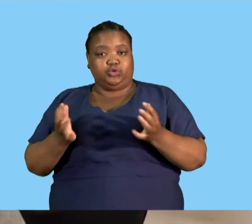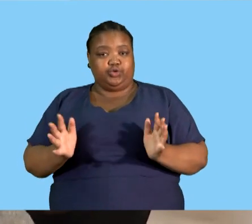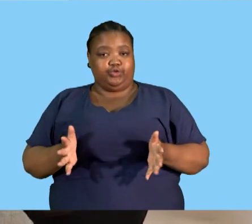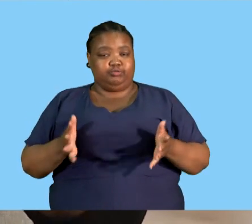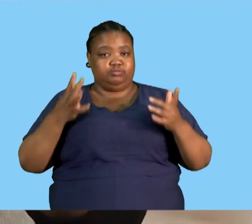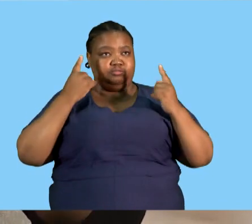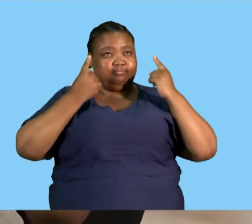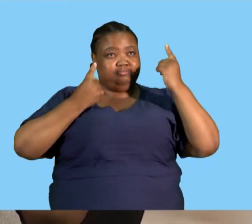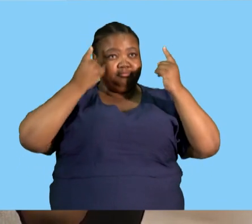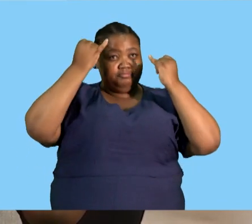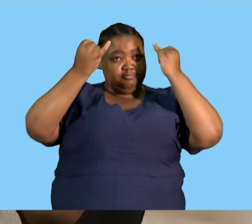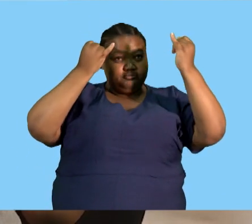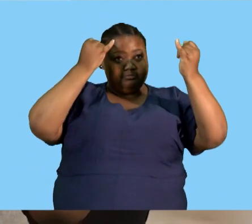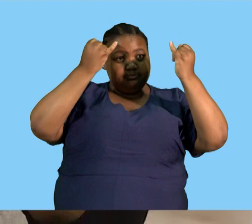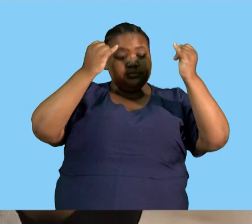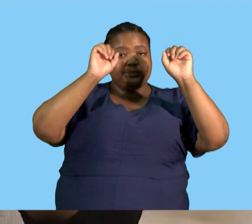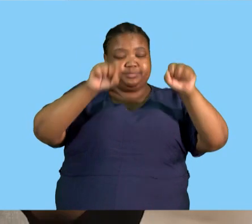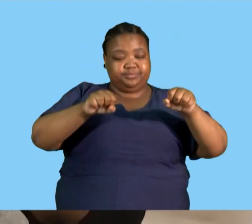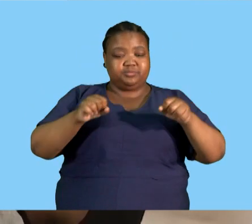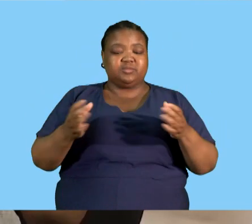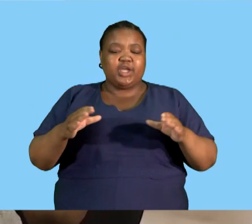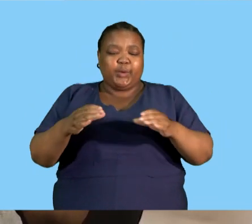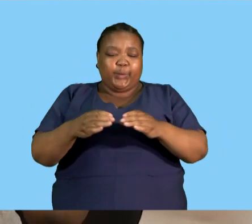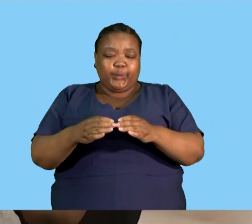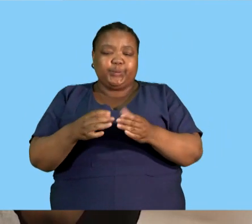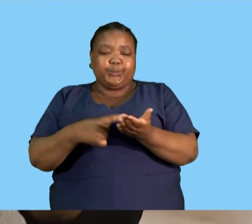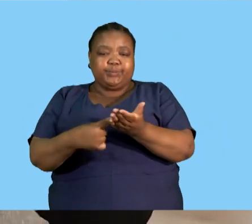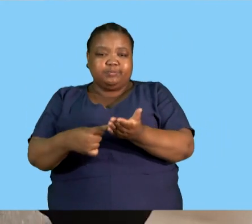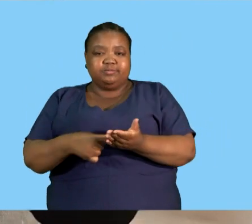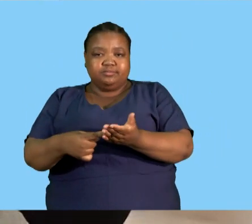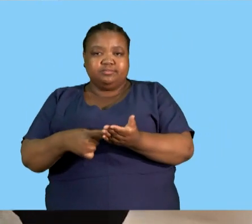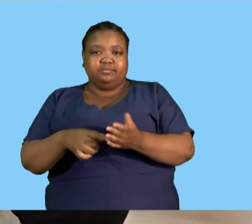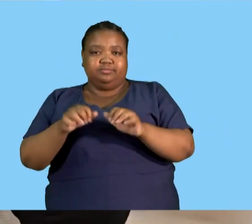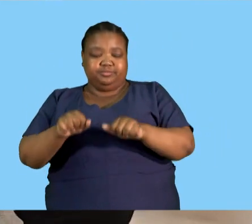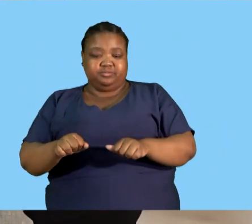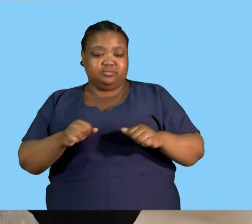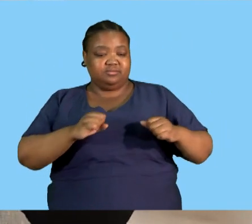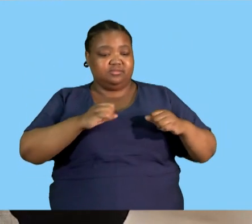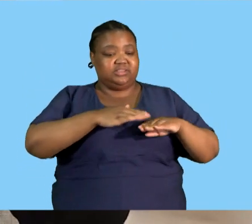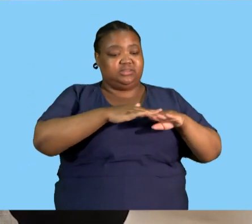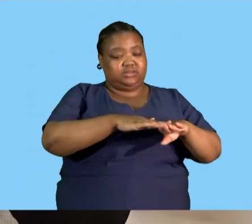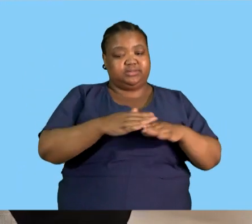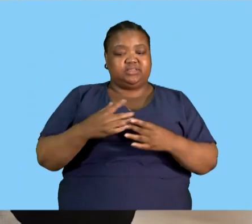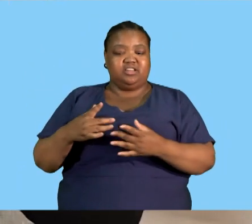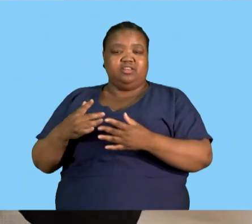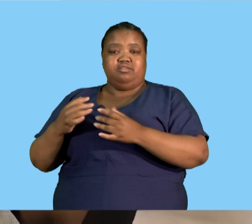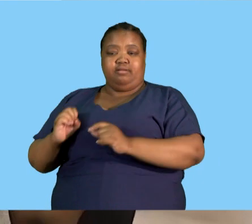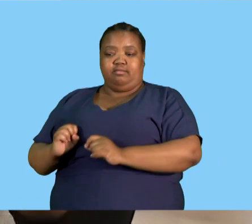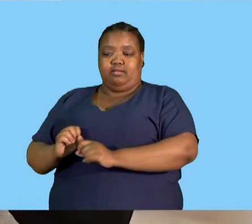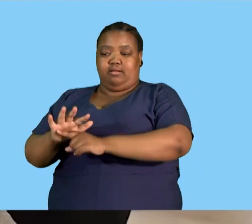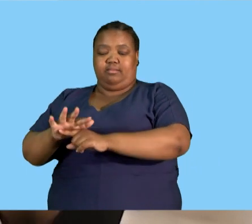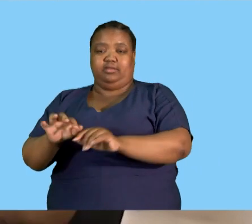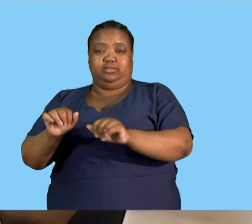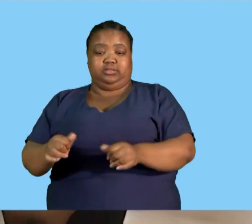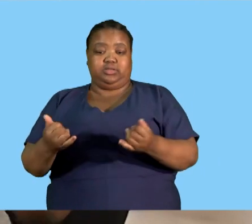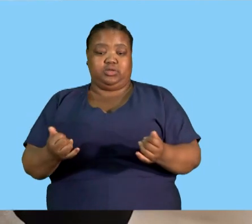We did brainstorming, and we did nominal group technique, and we said the applications and the impact. So now we're going to go on a